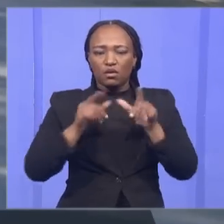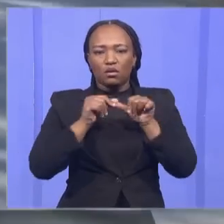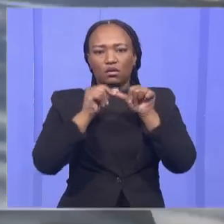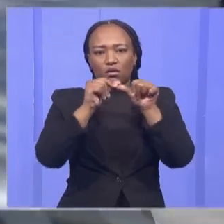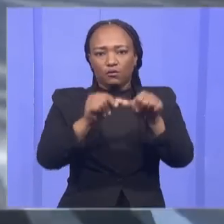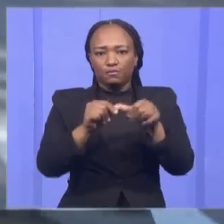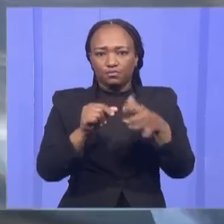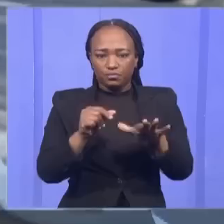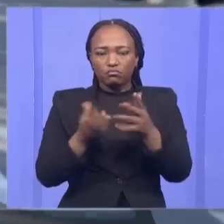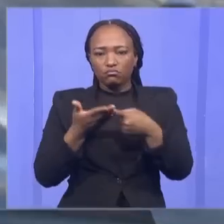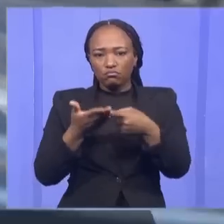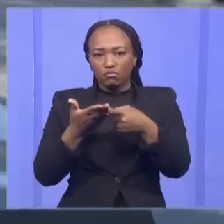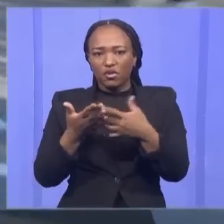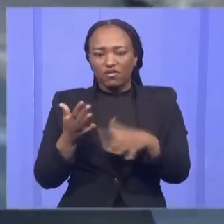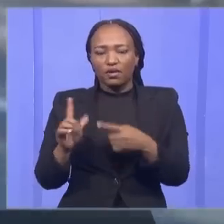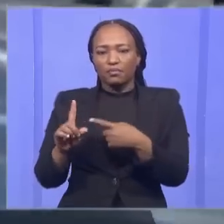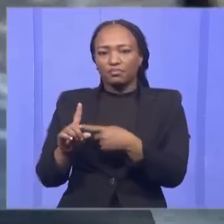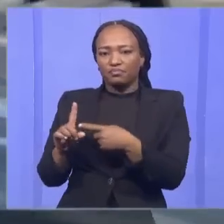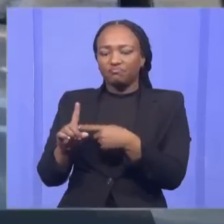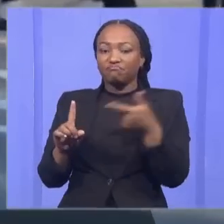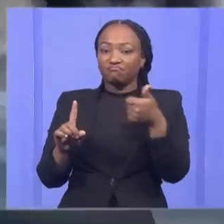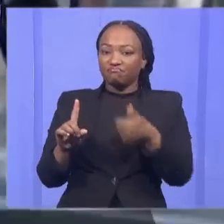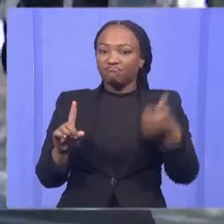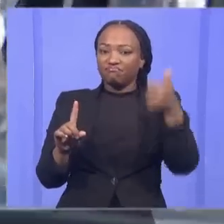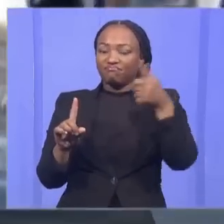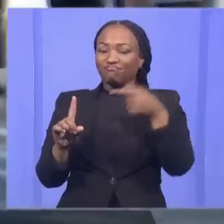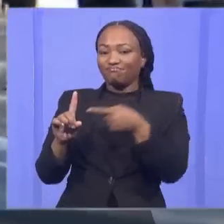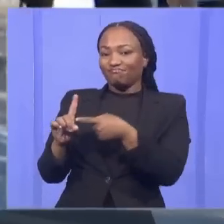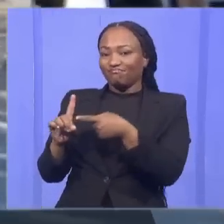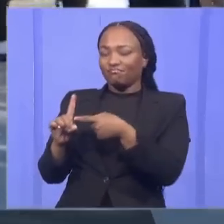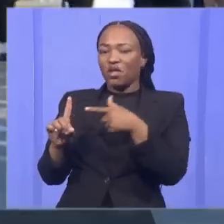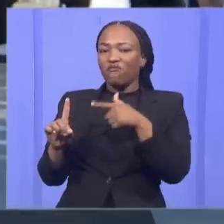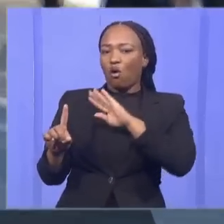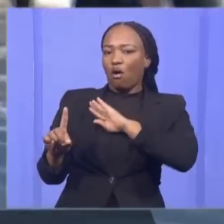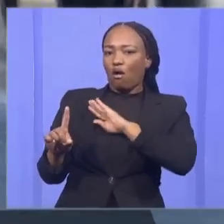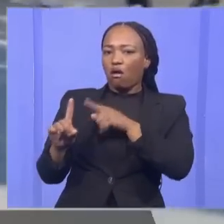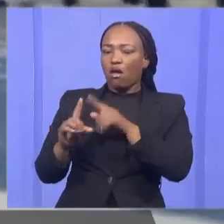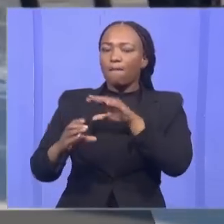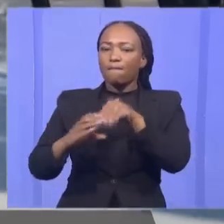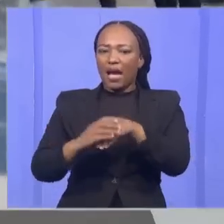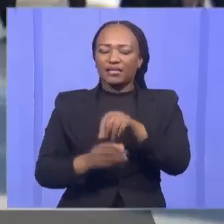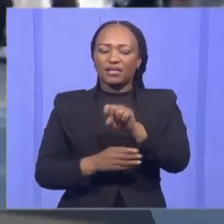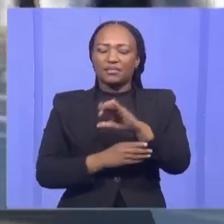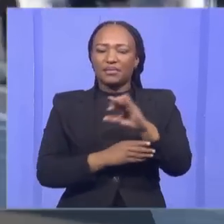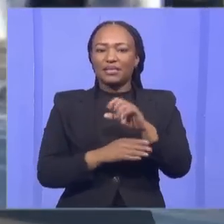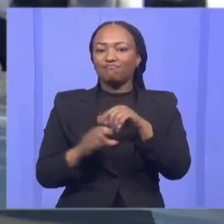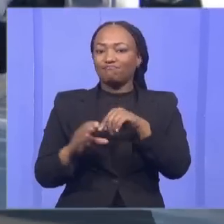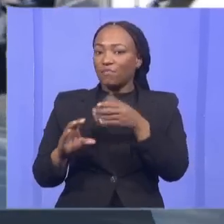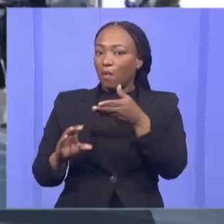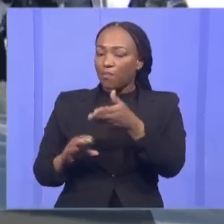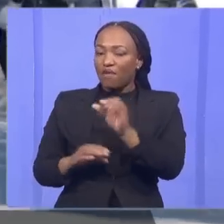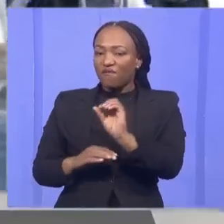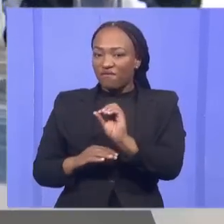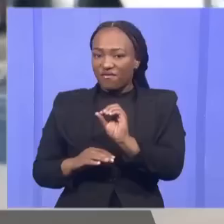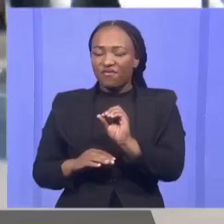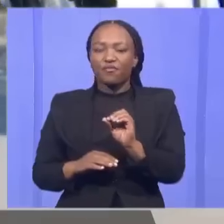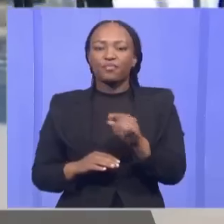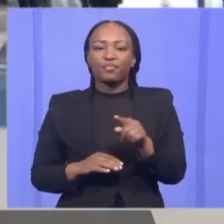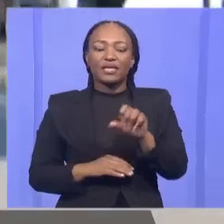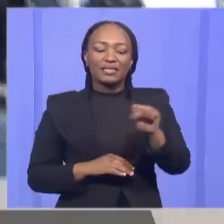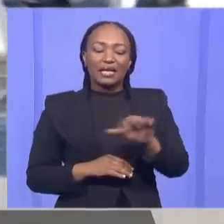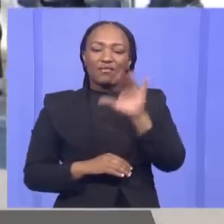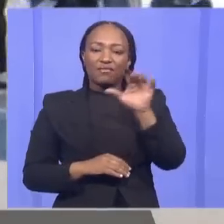conversation with Brigadier General Mbi, who's with us as part of the SABC. I understand there's also going to be an inspection of the South African National